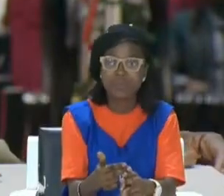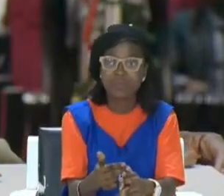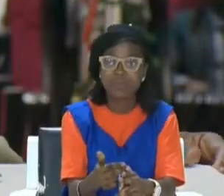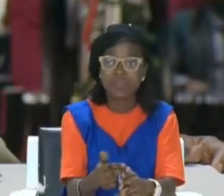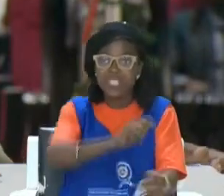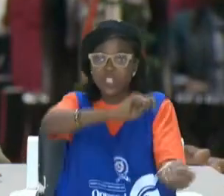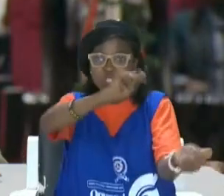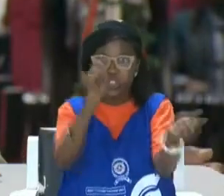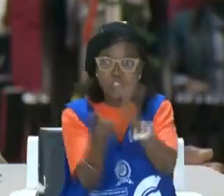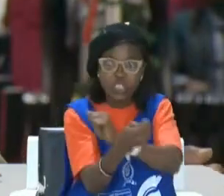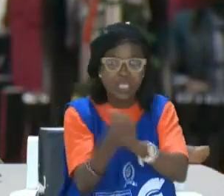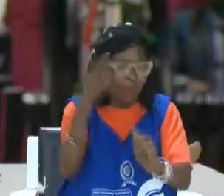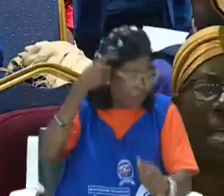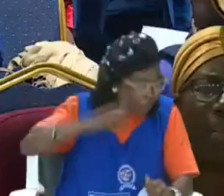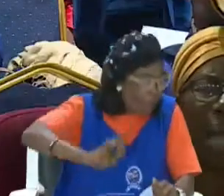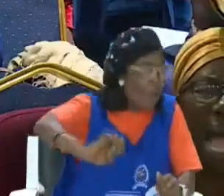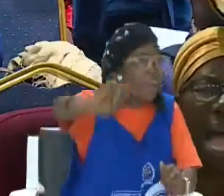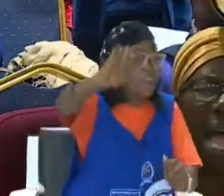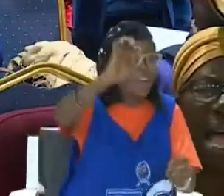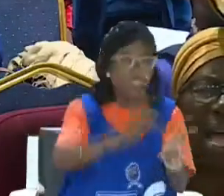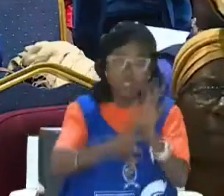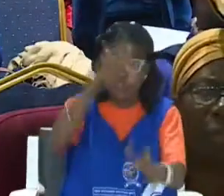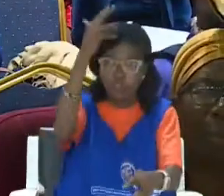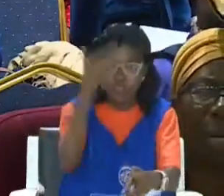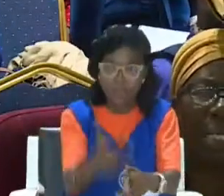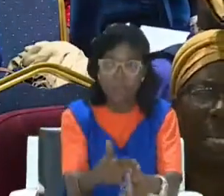and change them forever.